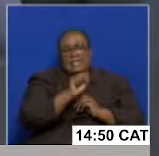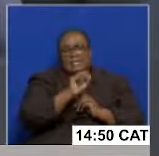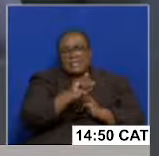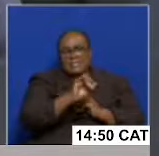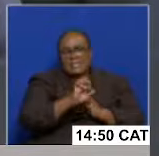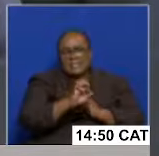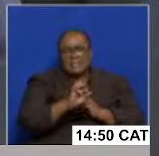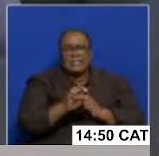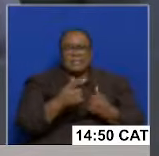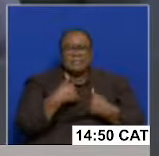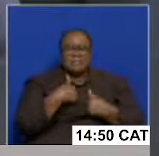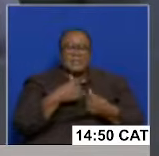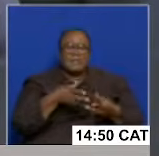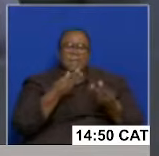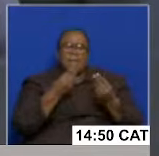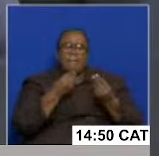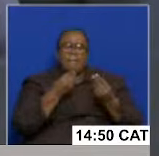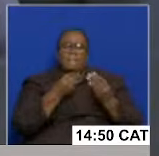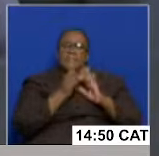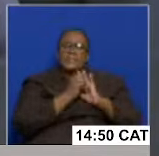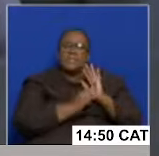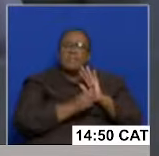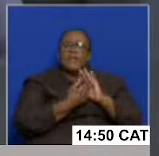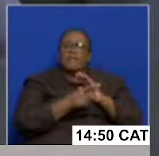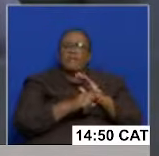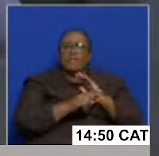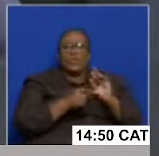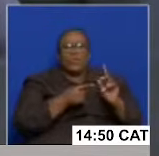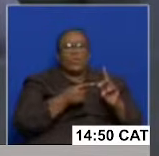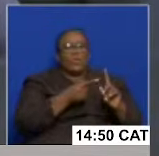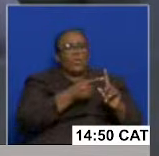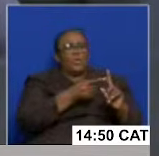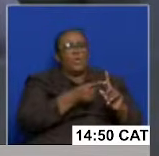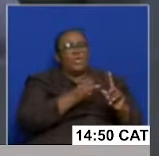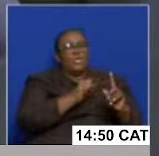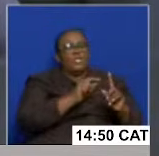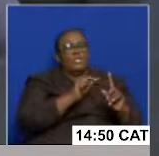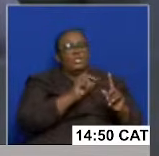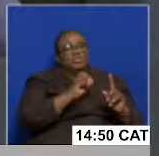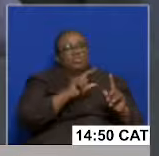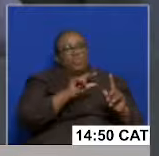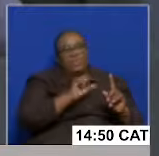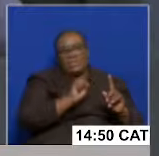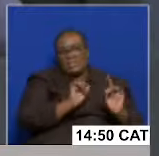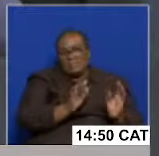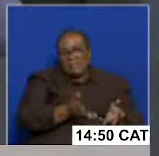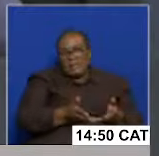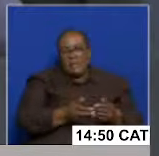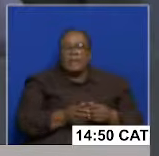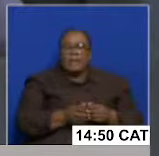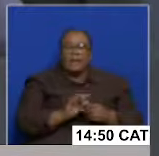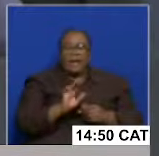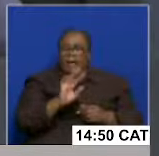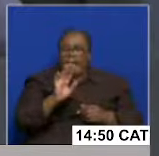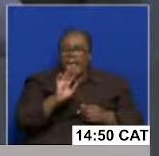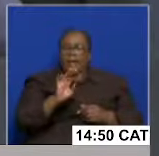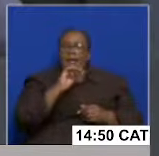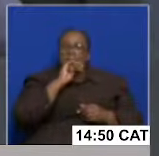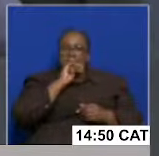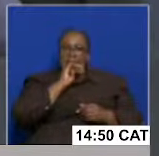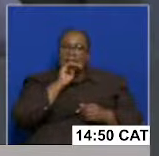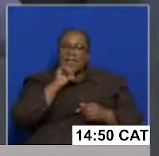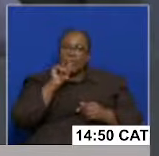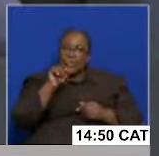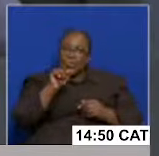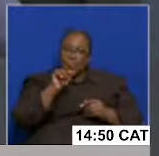of Stolz. Yes, I'm talking about Stalls. Did the two of you eventually agree on her